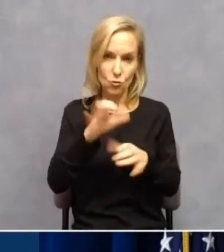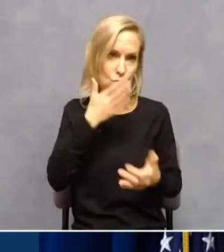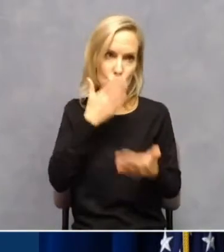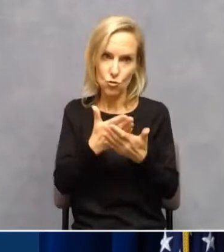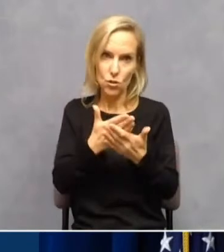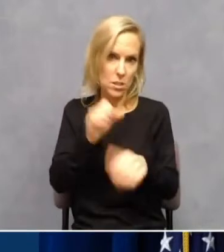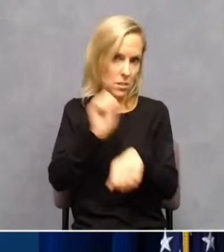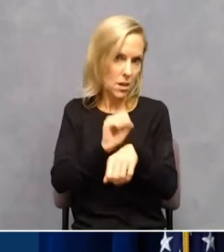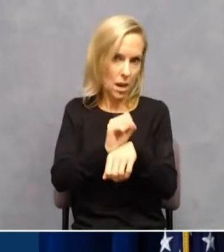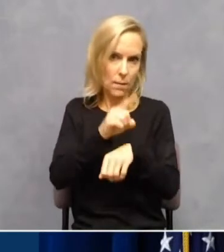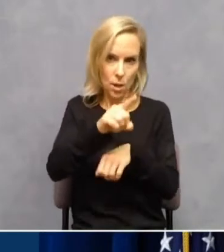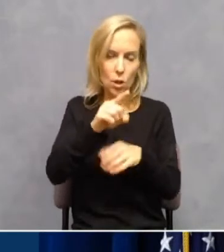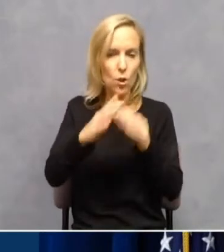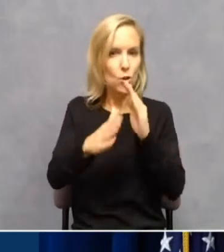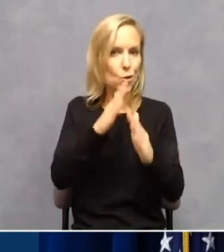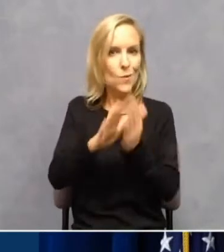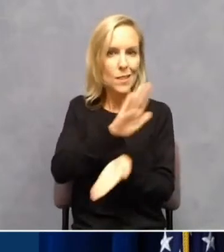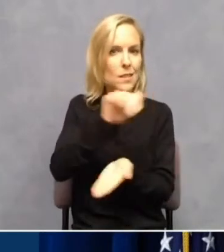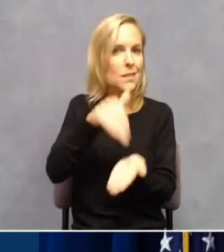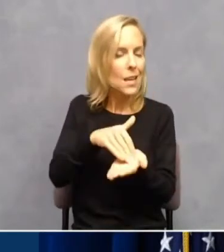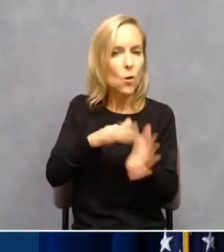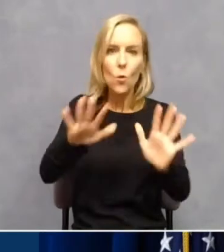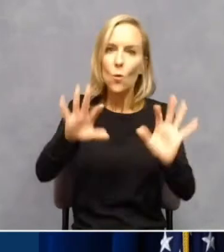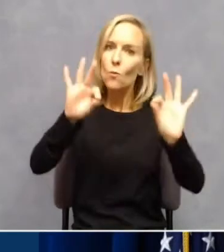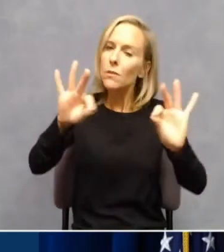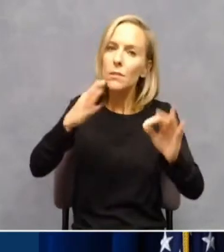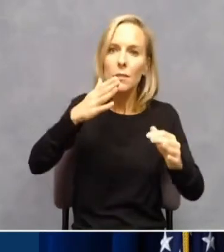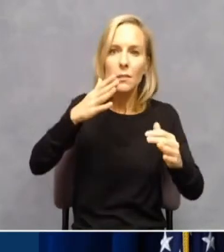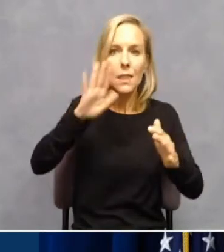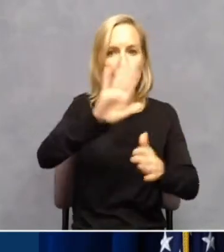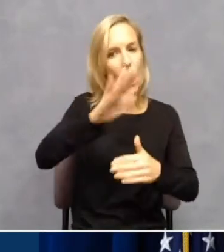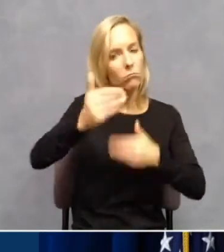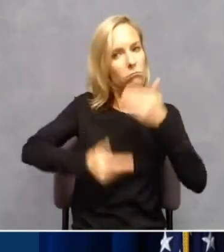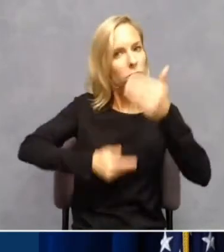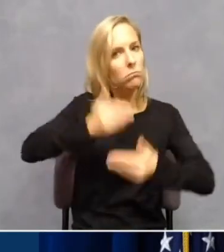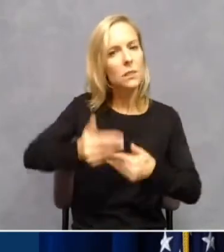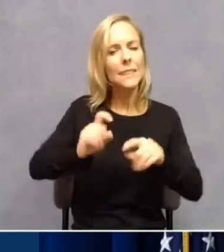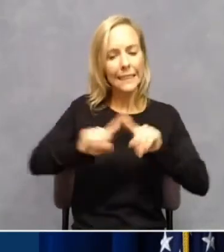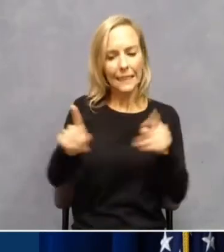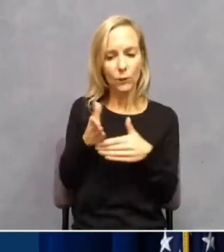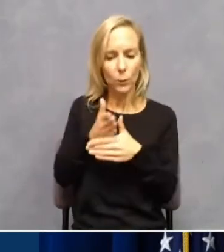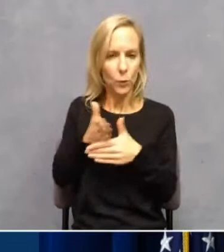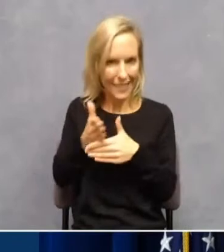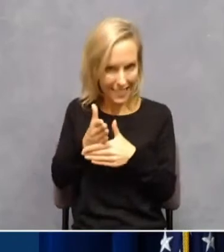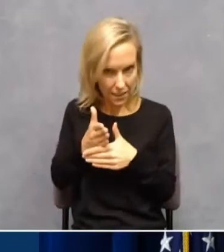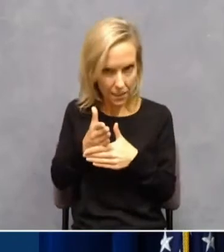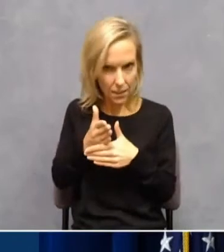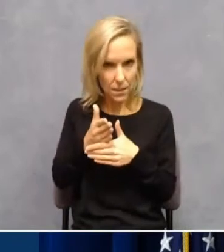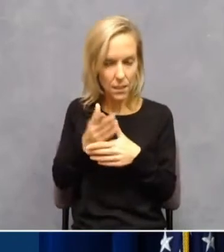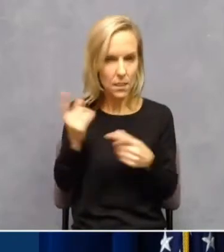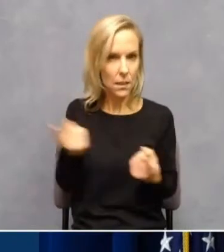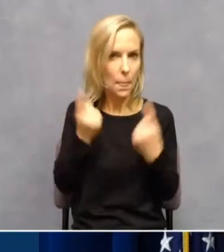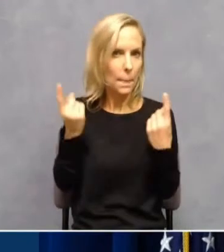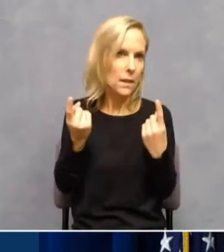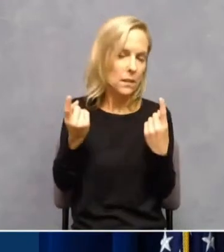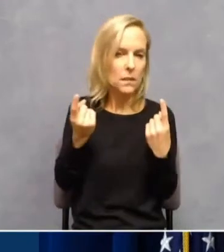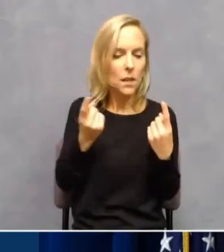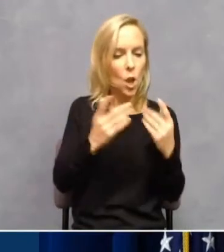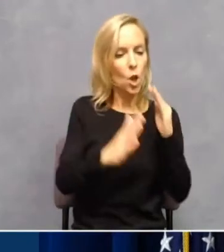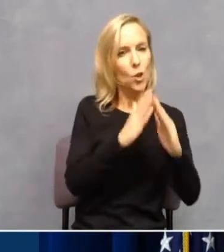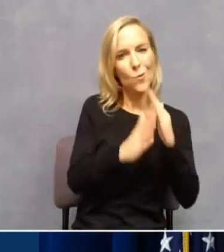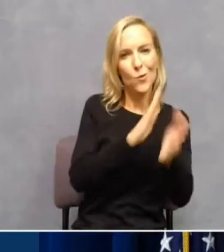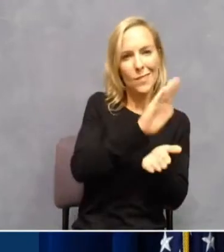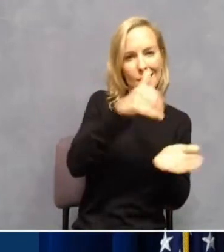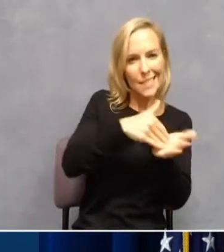It was good to hear of all the steps that they're taking about the difference between something at, say, a community center, which has capacity